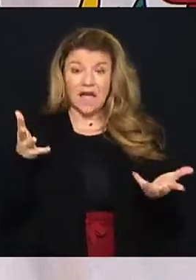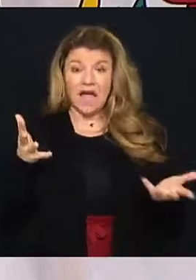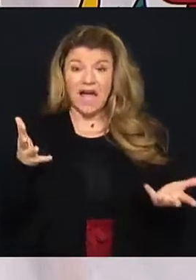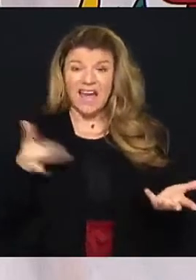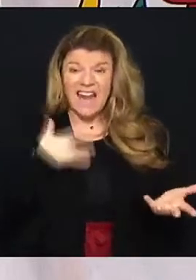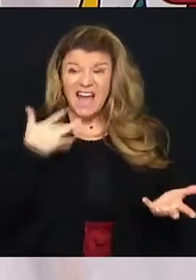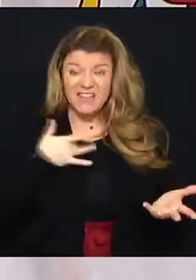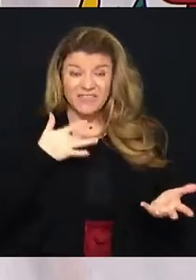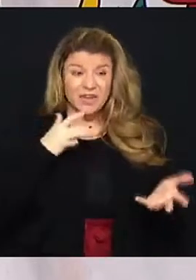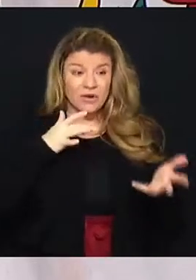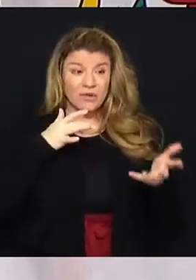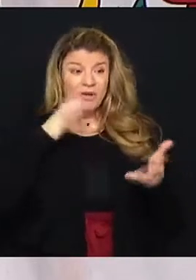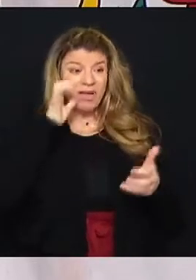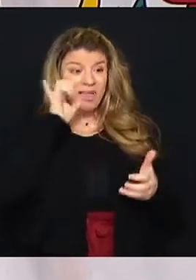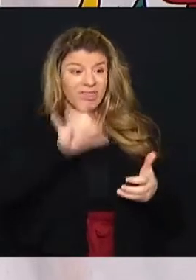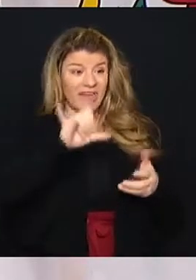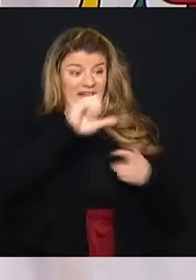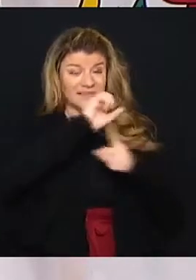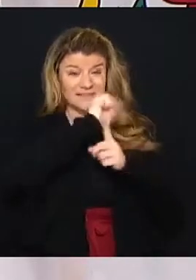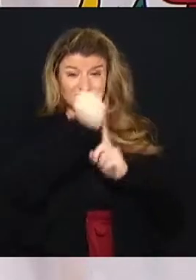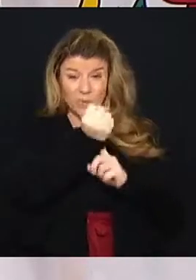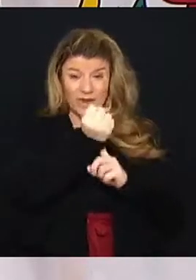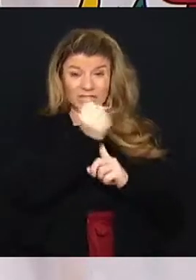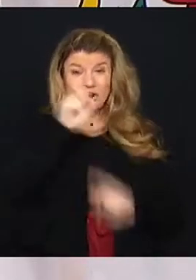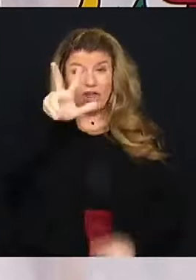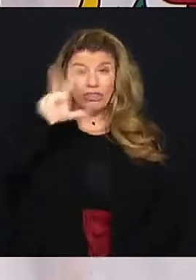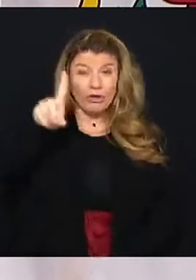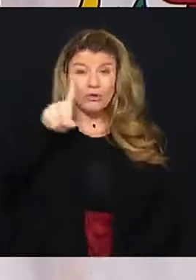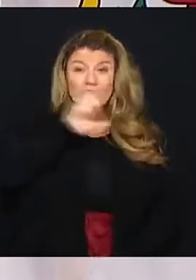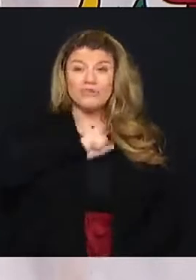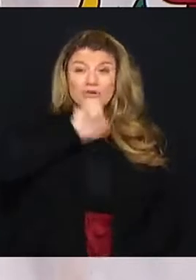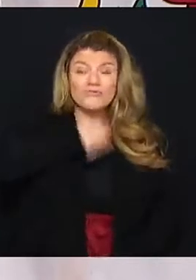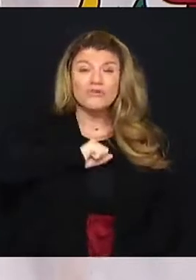tragic is this? A 31-year-old, the